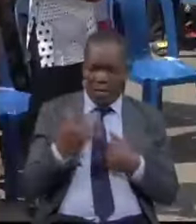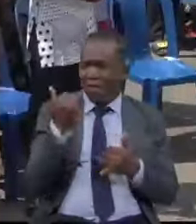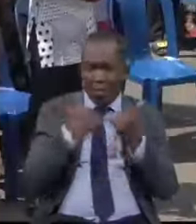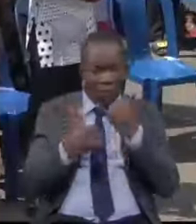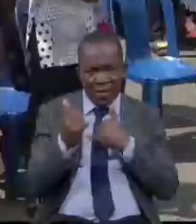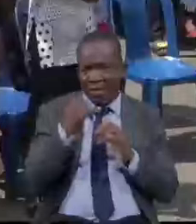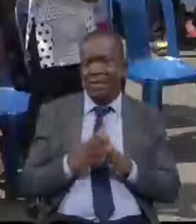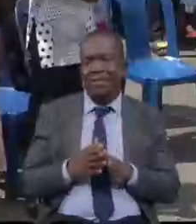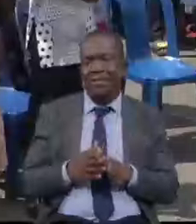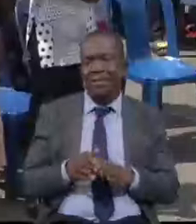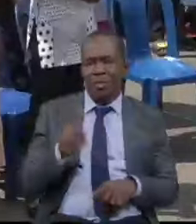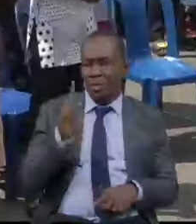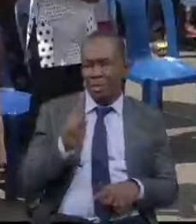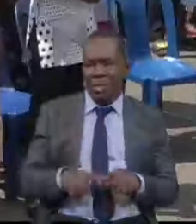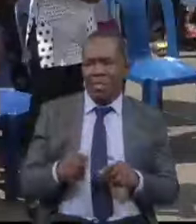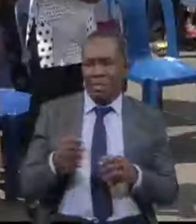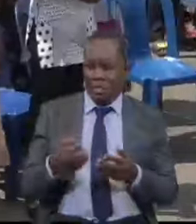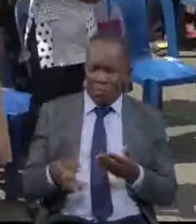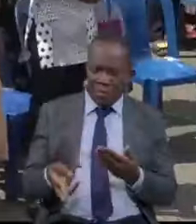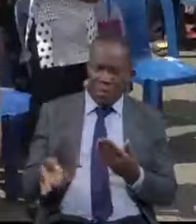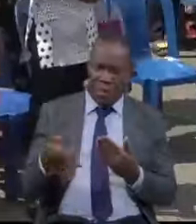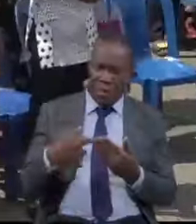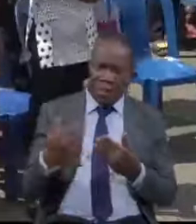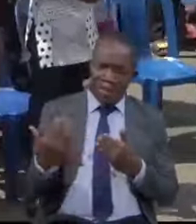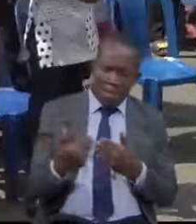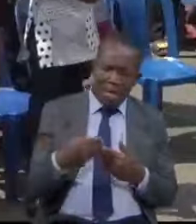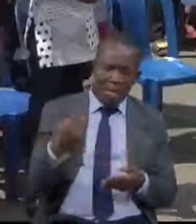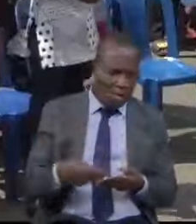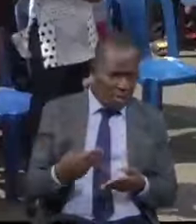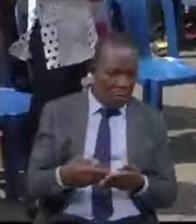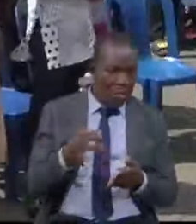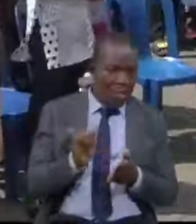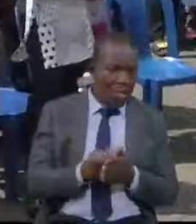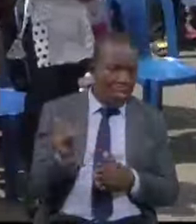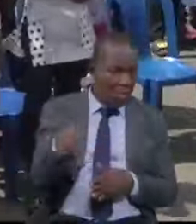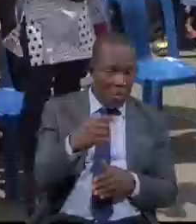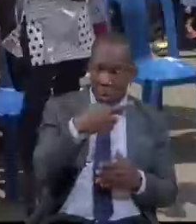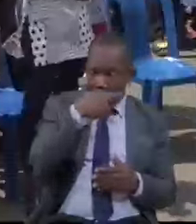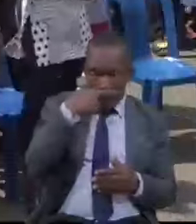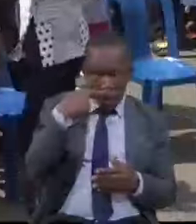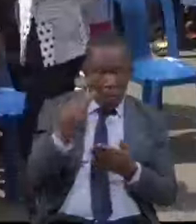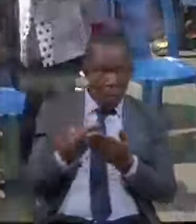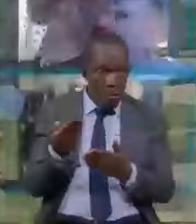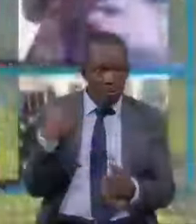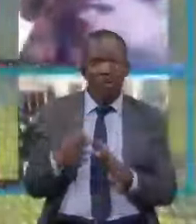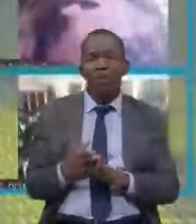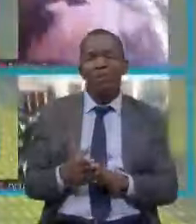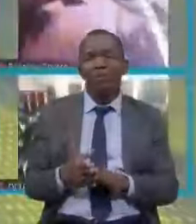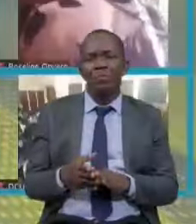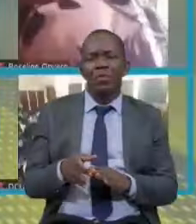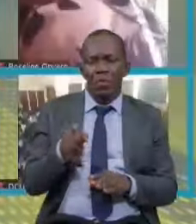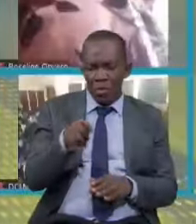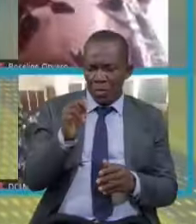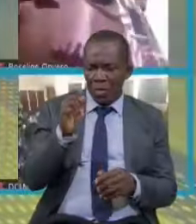You cannot rectify that thing that is crooked in your life.